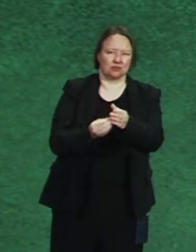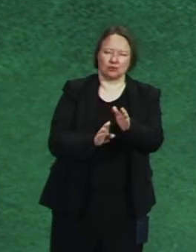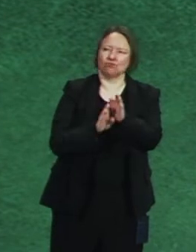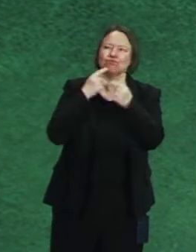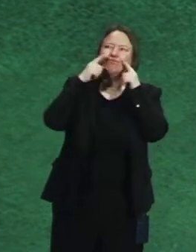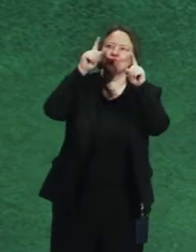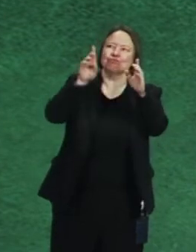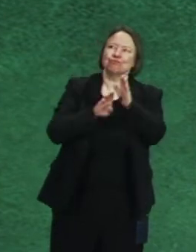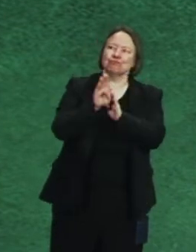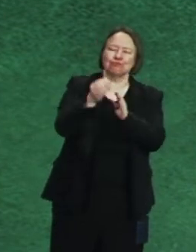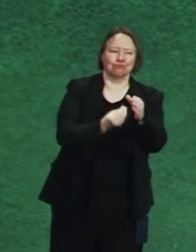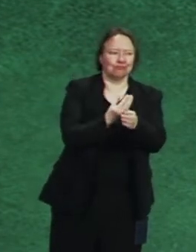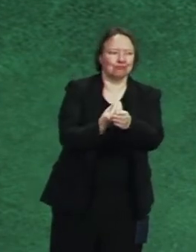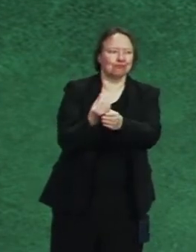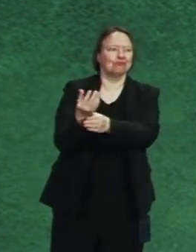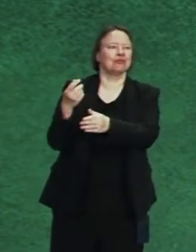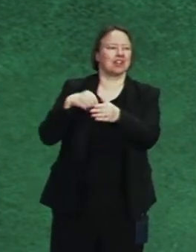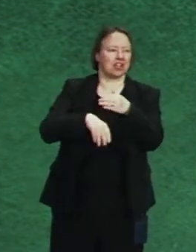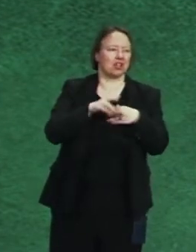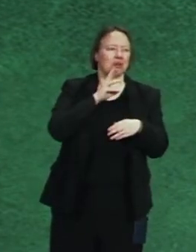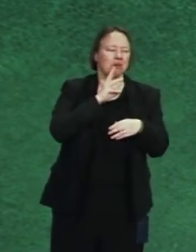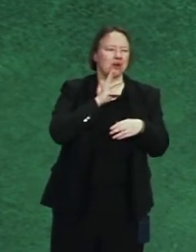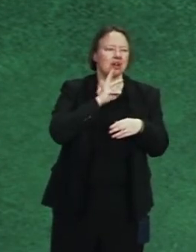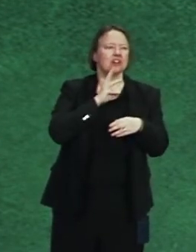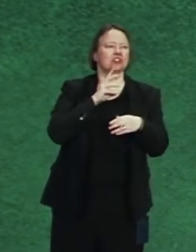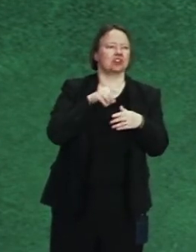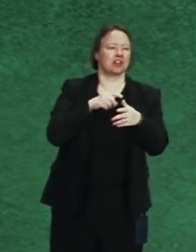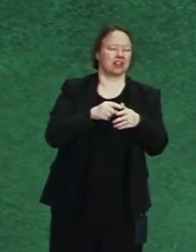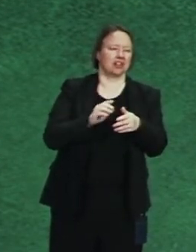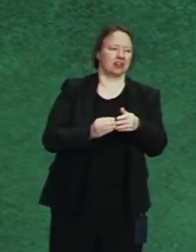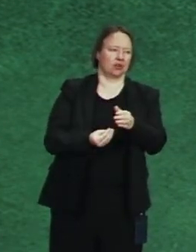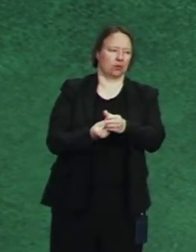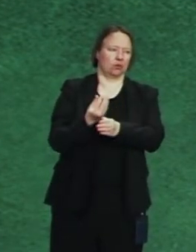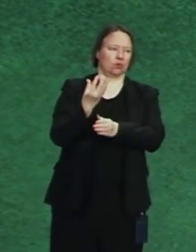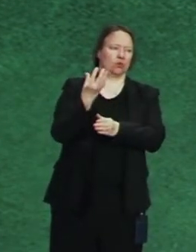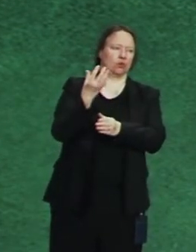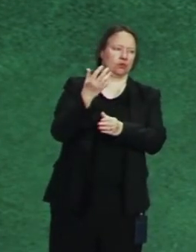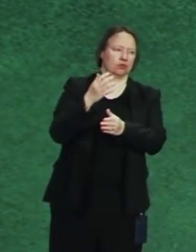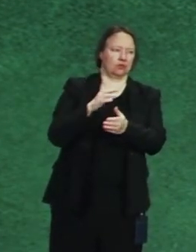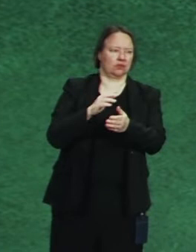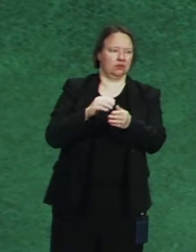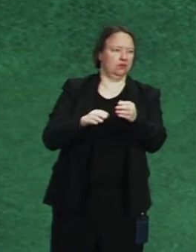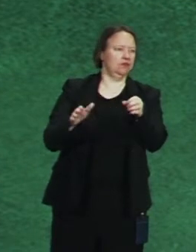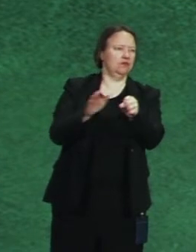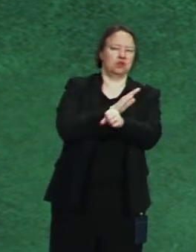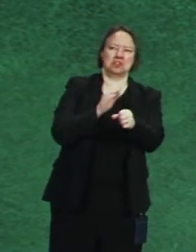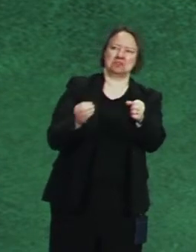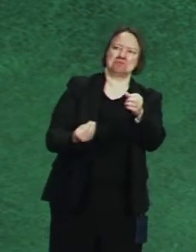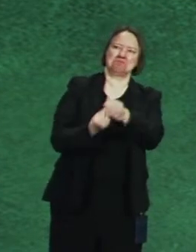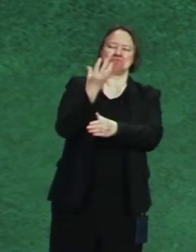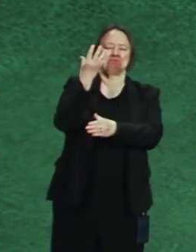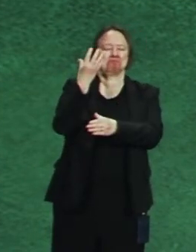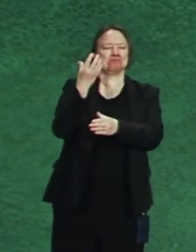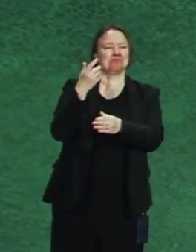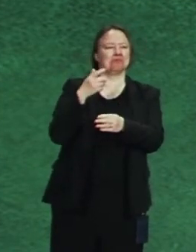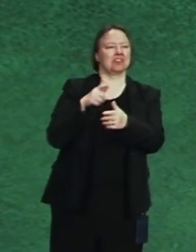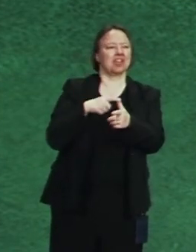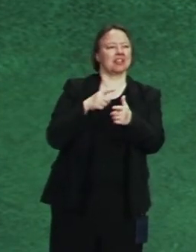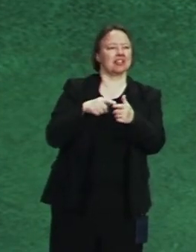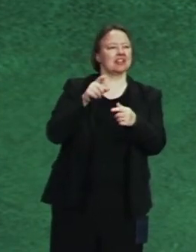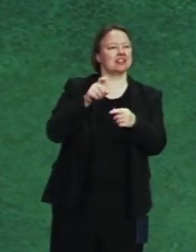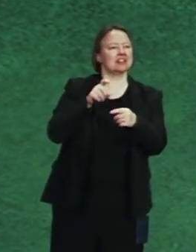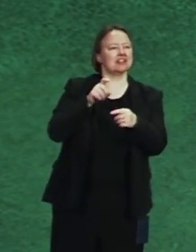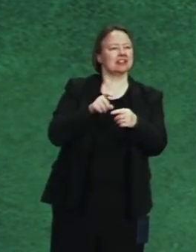the nutrients, the water further goes into filtration by sedimentation, and then when need be, there will